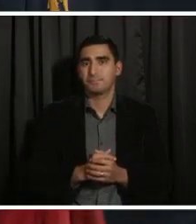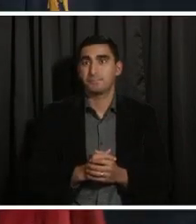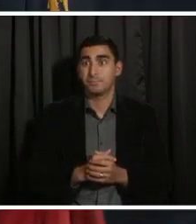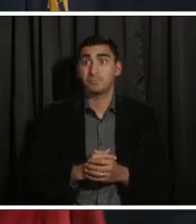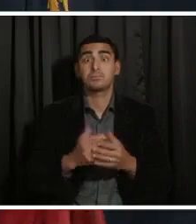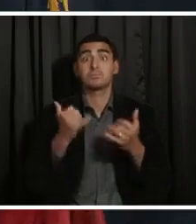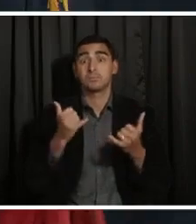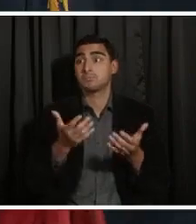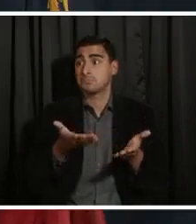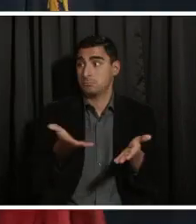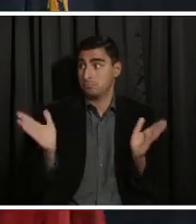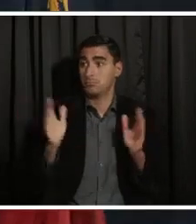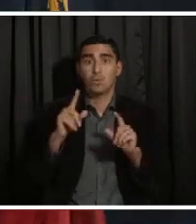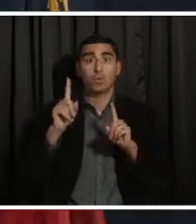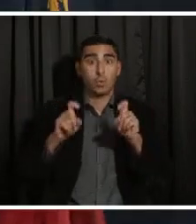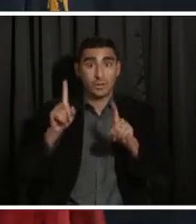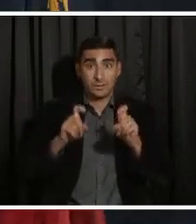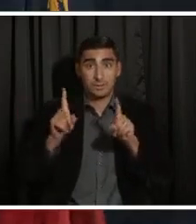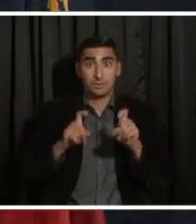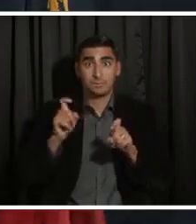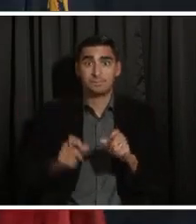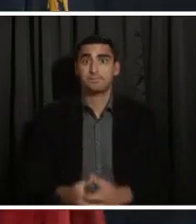up to questions.